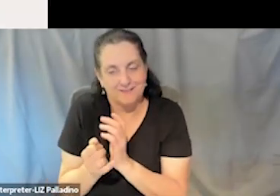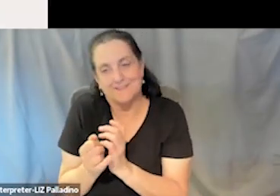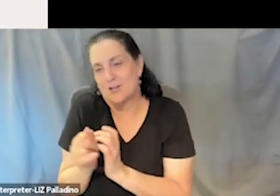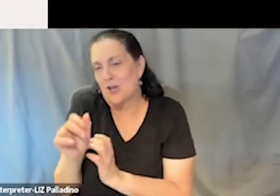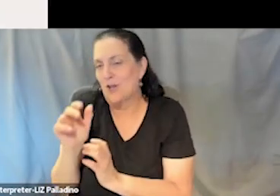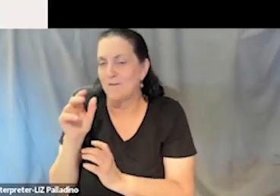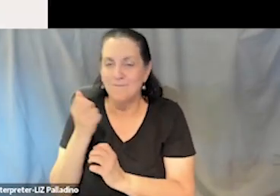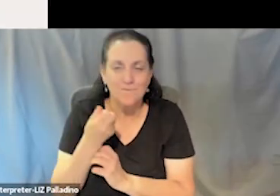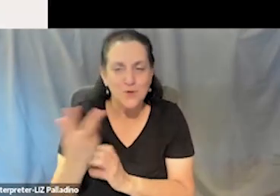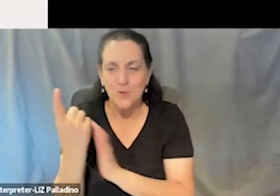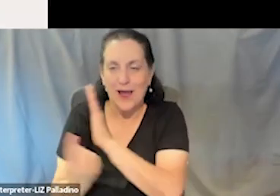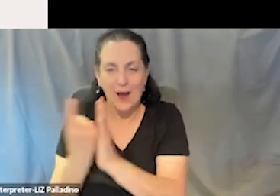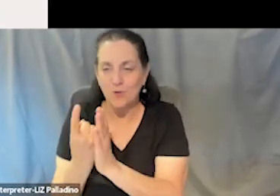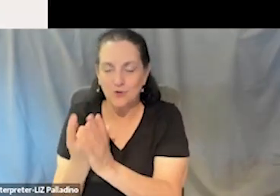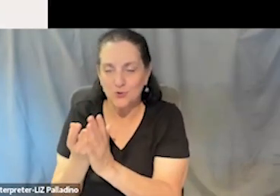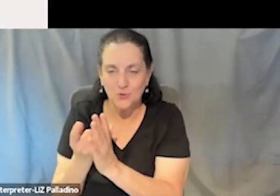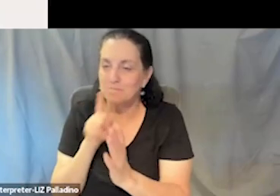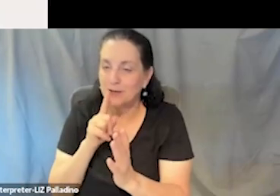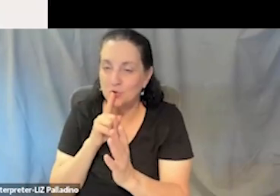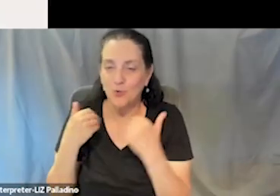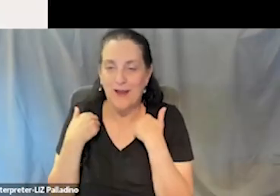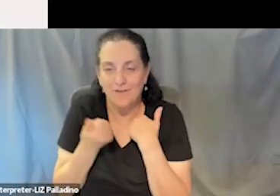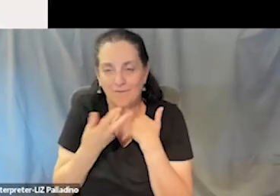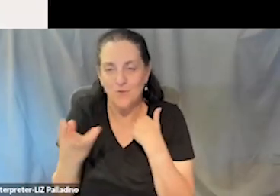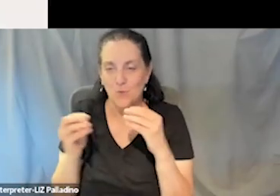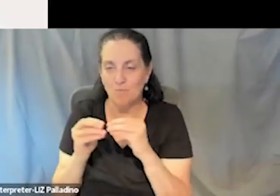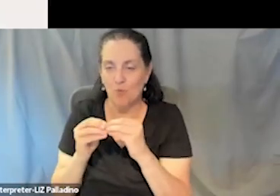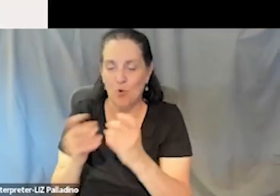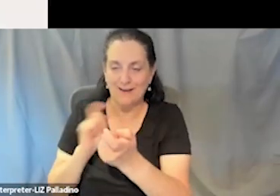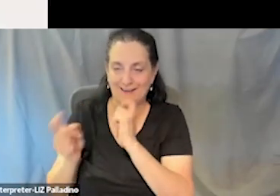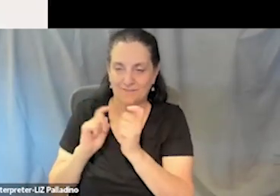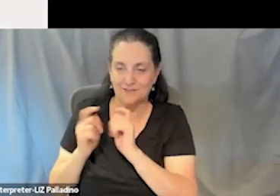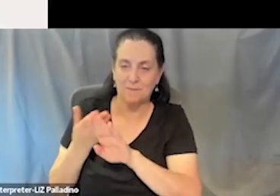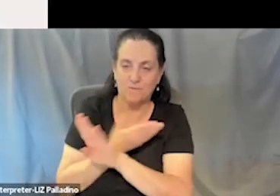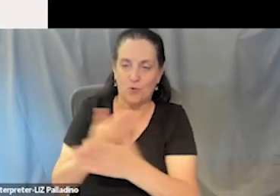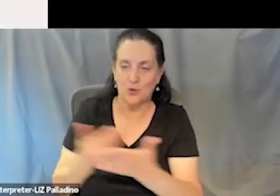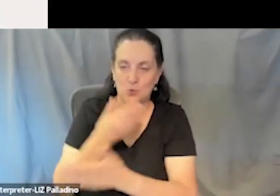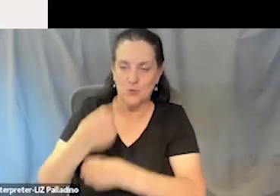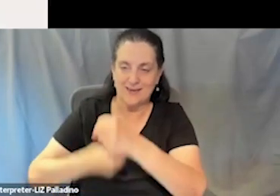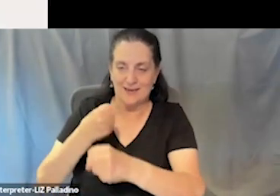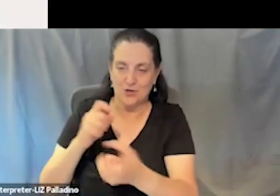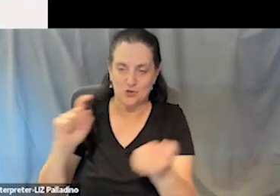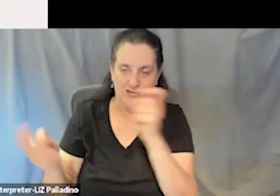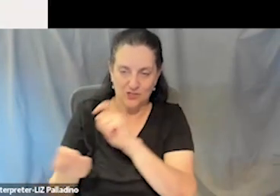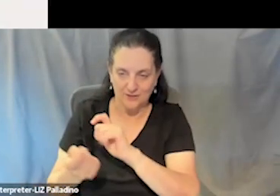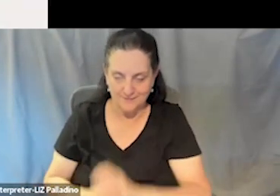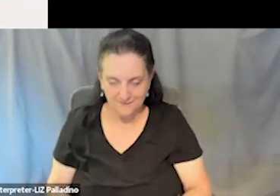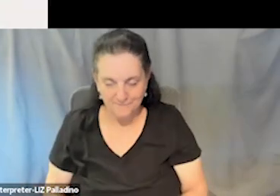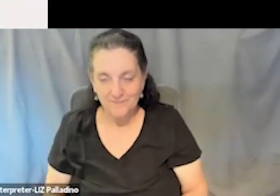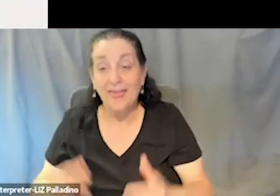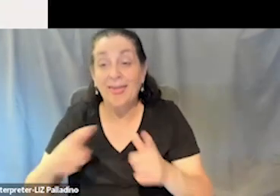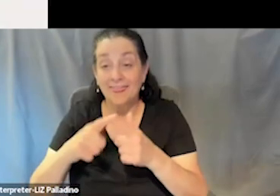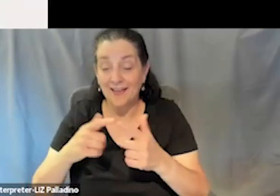36, 24 hours worth of gifts in before the new year changes. And then finally, we do a thank